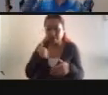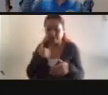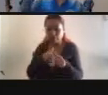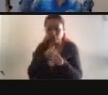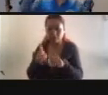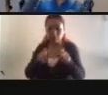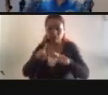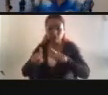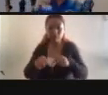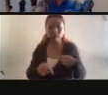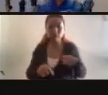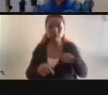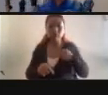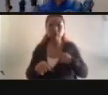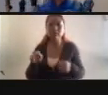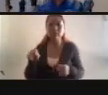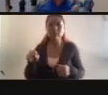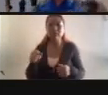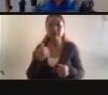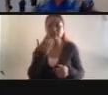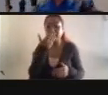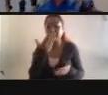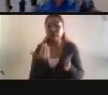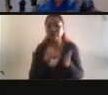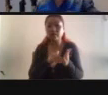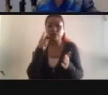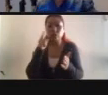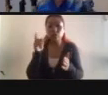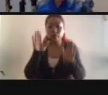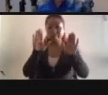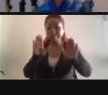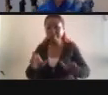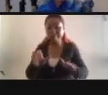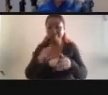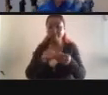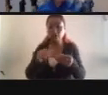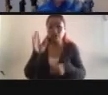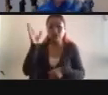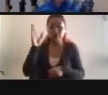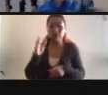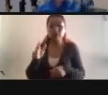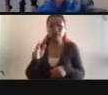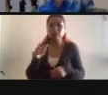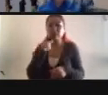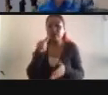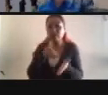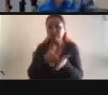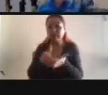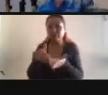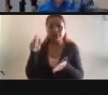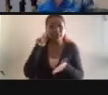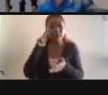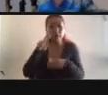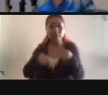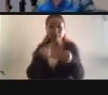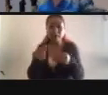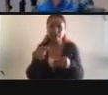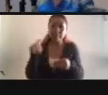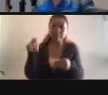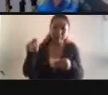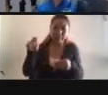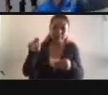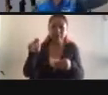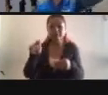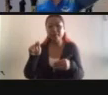Yes, once again, thank you for your excellent talk. It's not often that we hear about bodily function, and so we